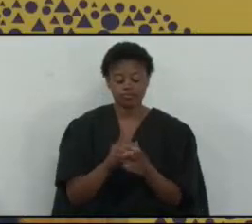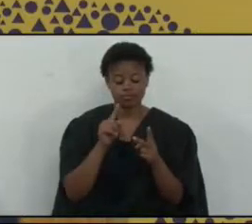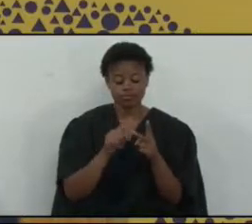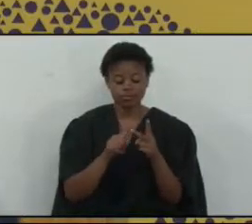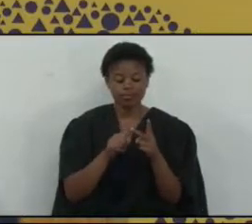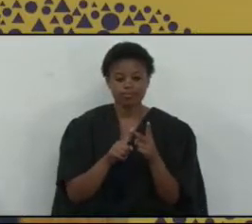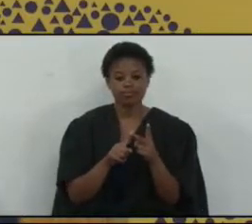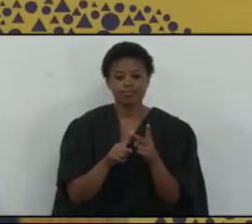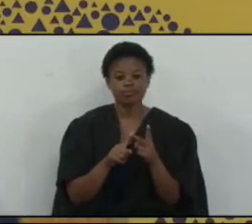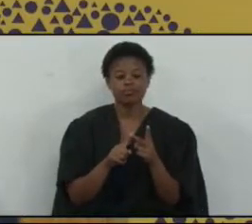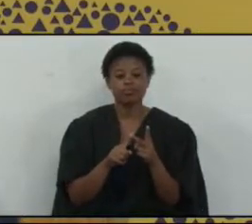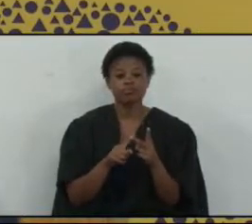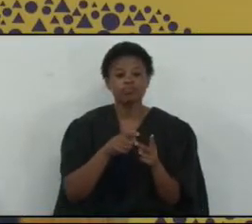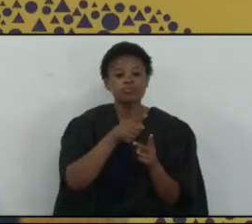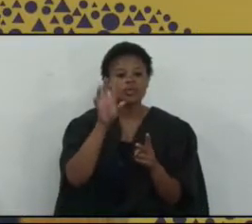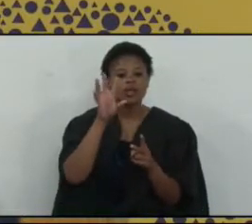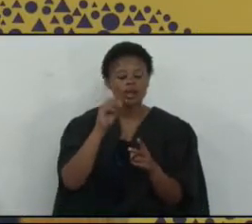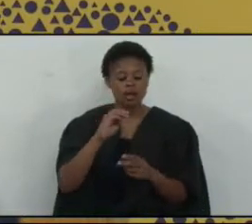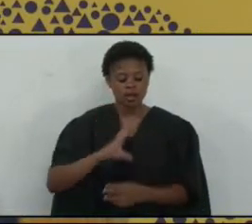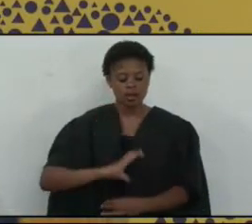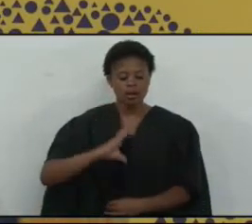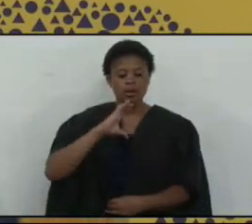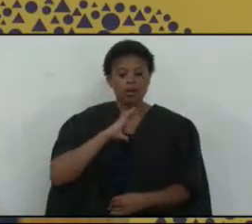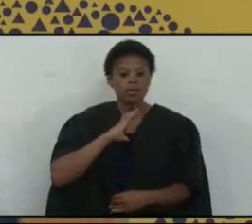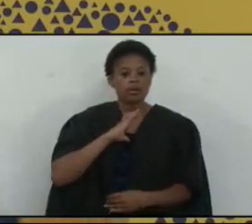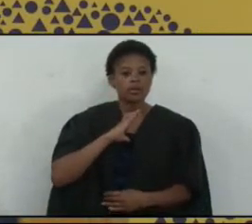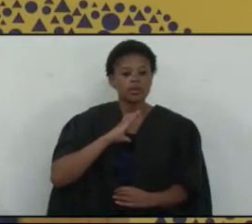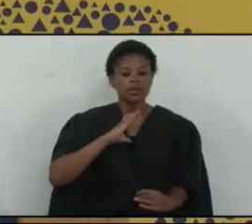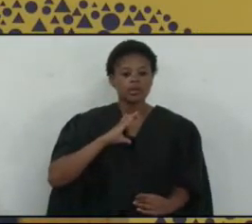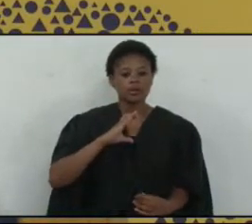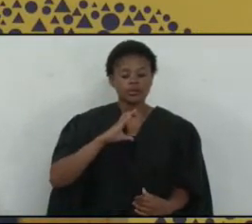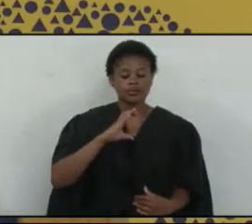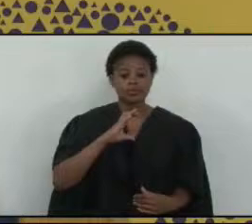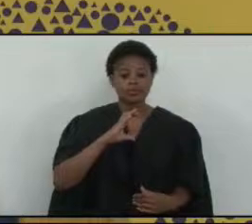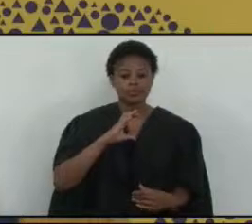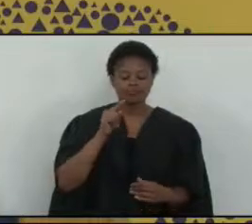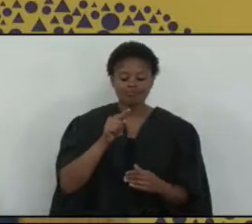Secondly, you have courage in that